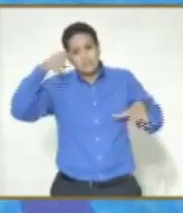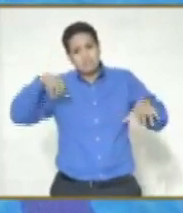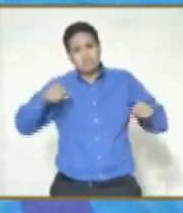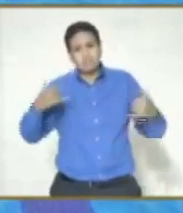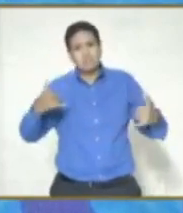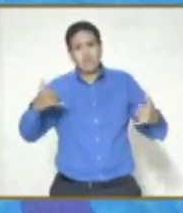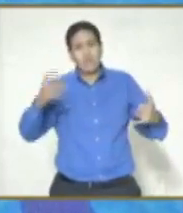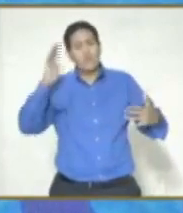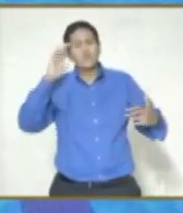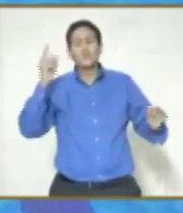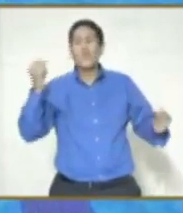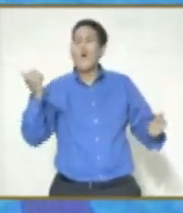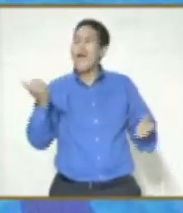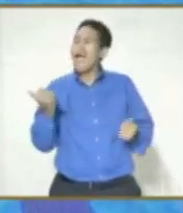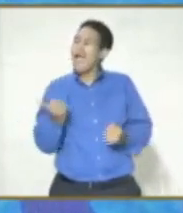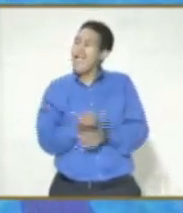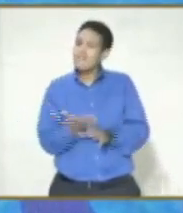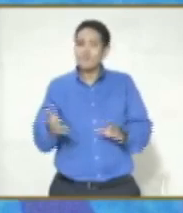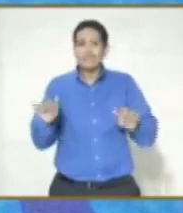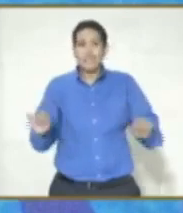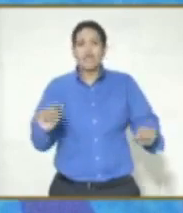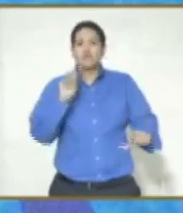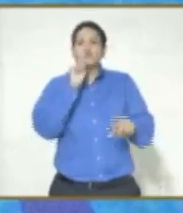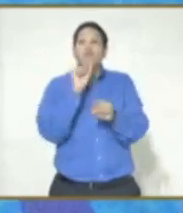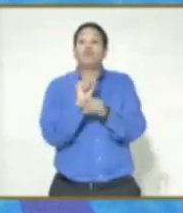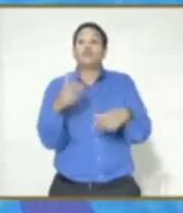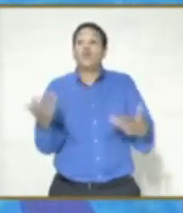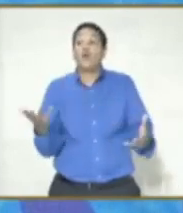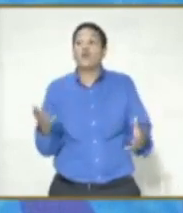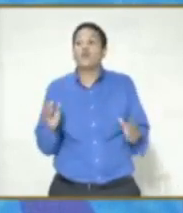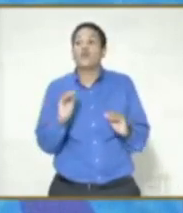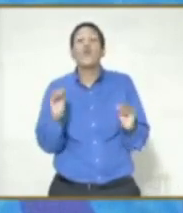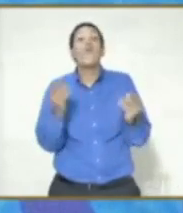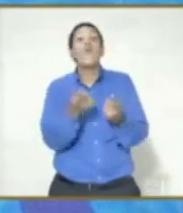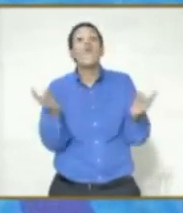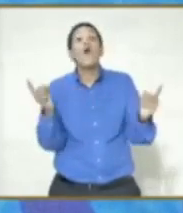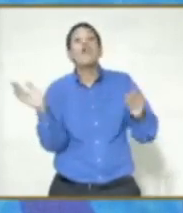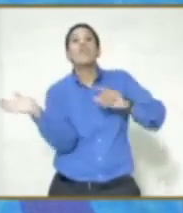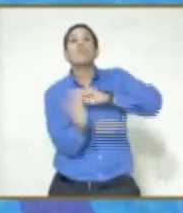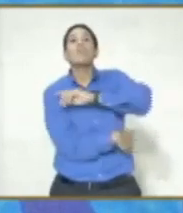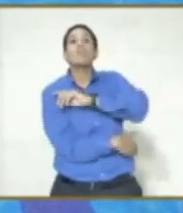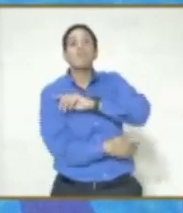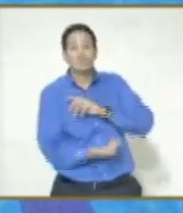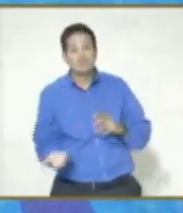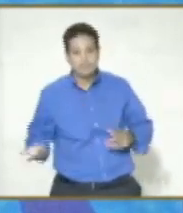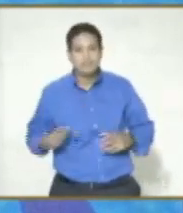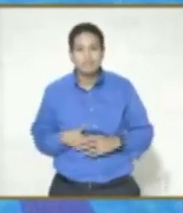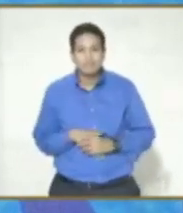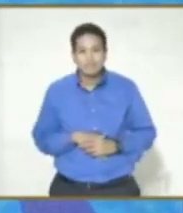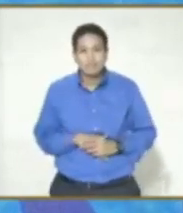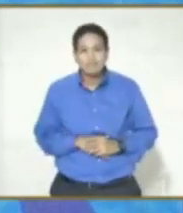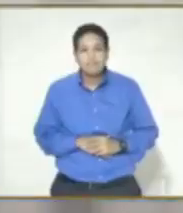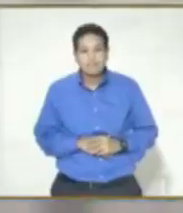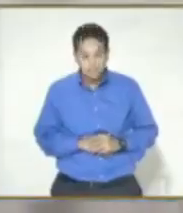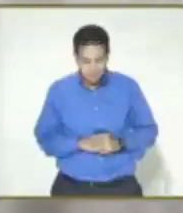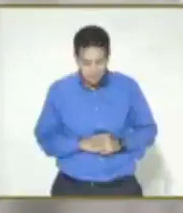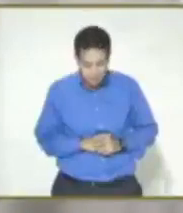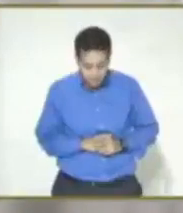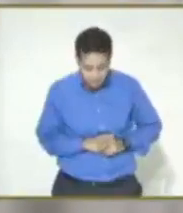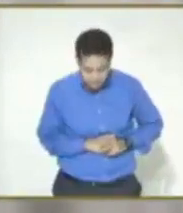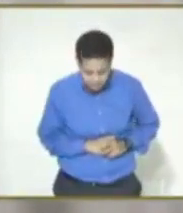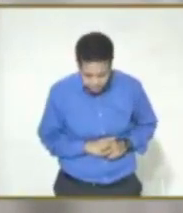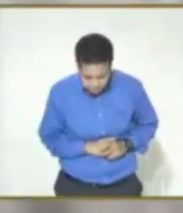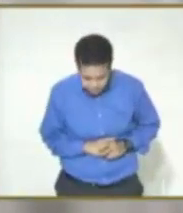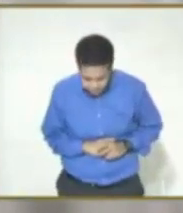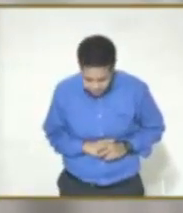will do everything in its power to ensure that no one is left behind. Thank you, Honourable Minister. There